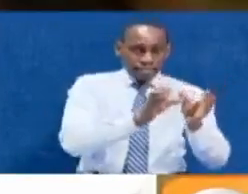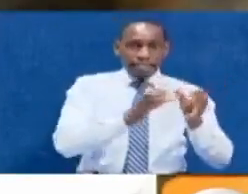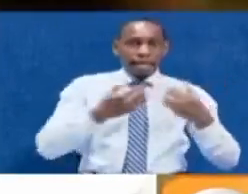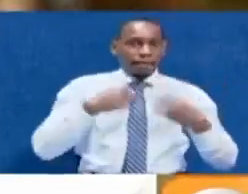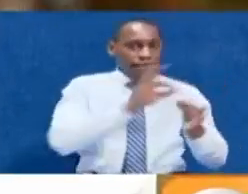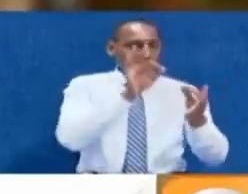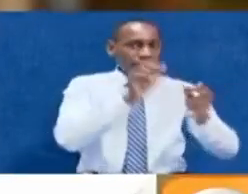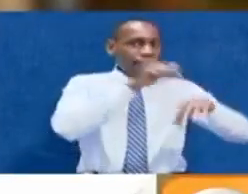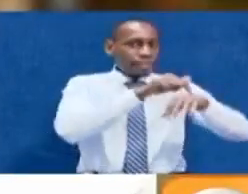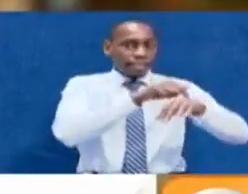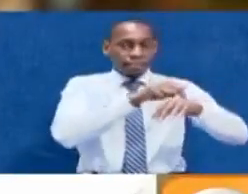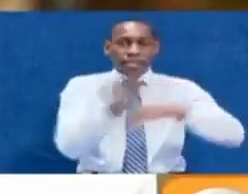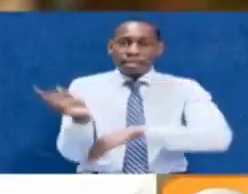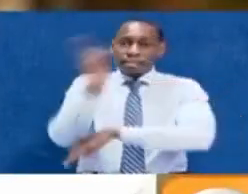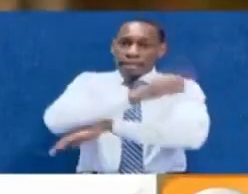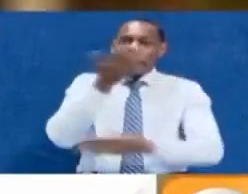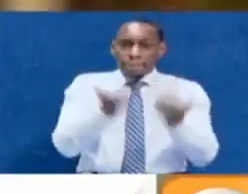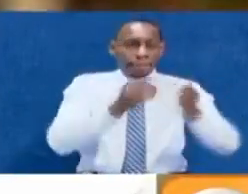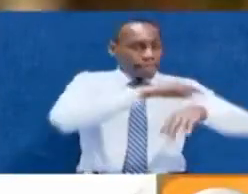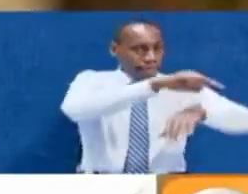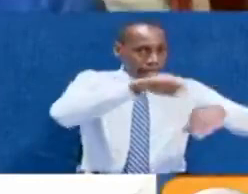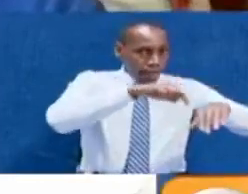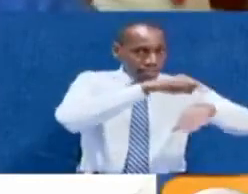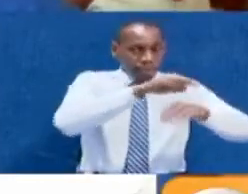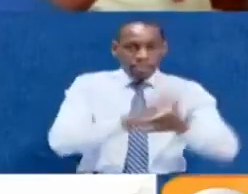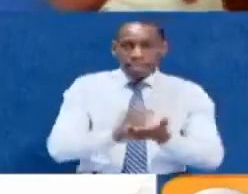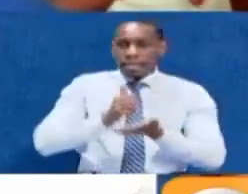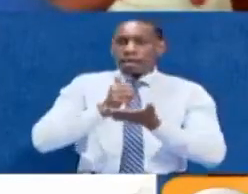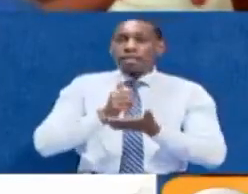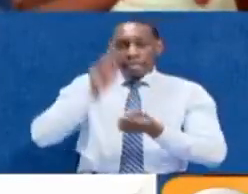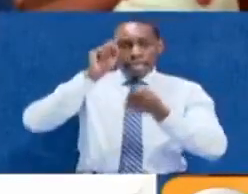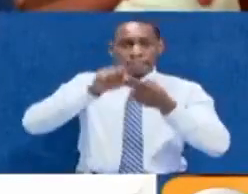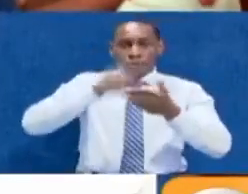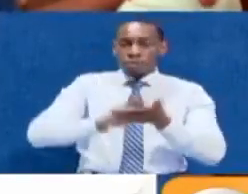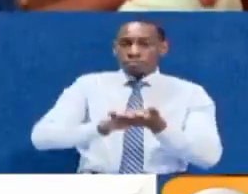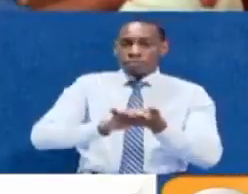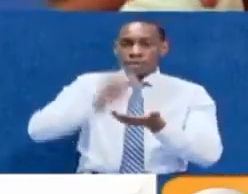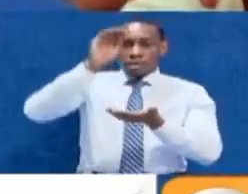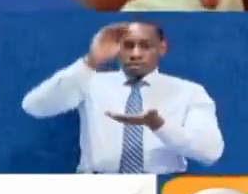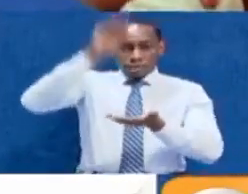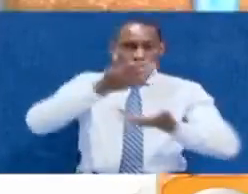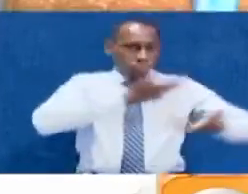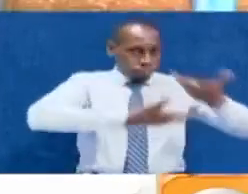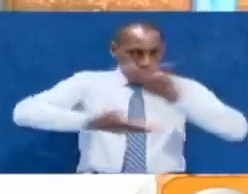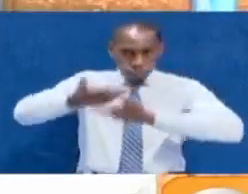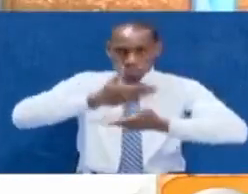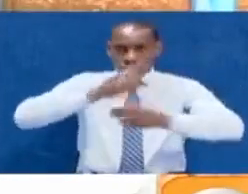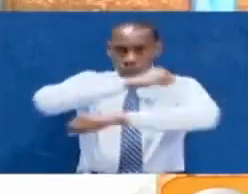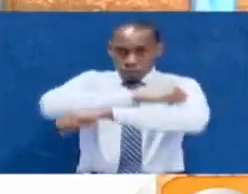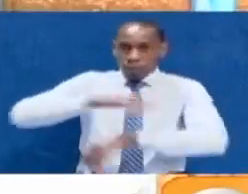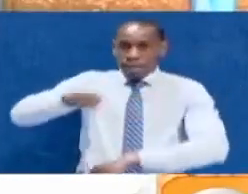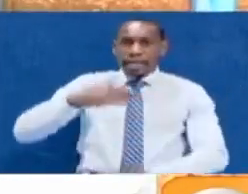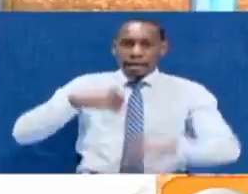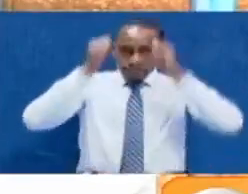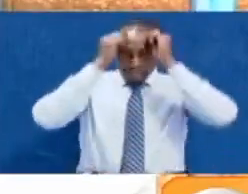some periods within a day or hours. This is to help reduce contact in learning institutions by having fewer learners